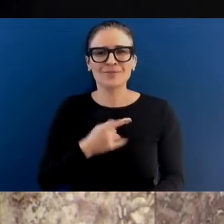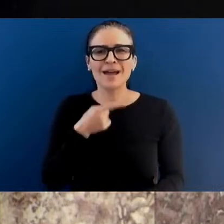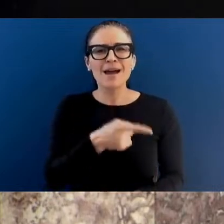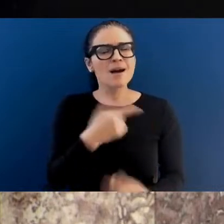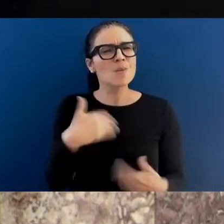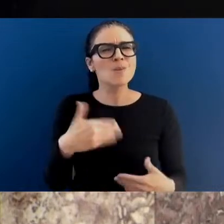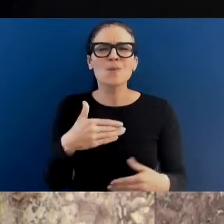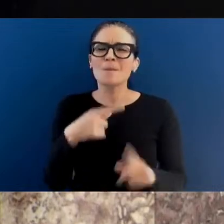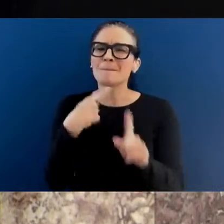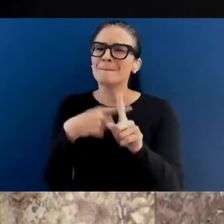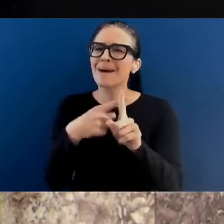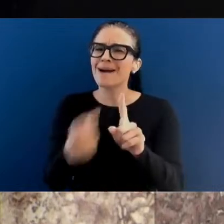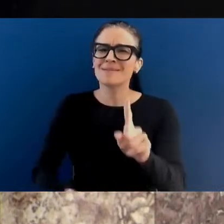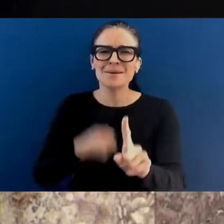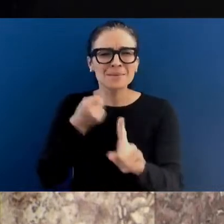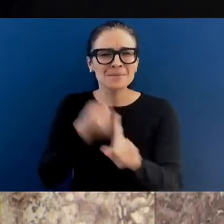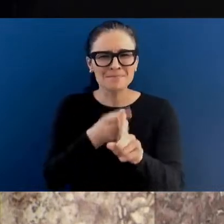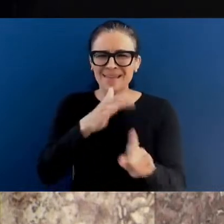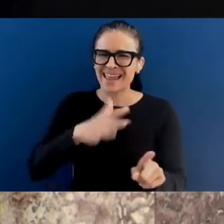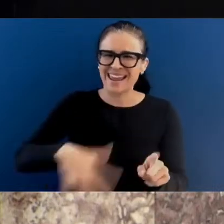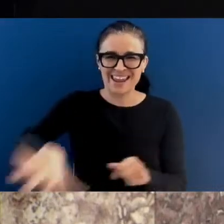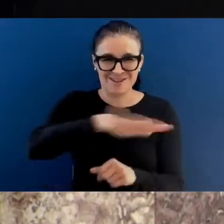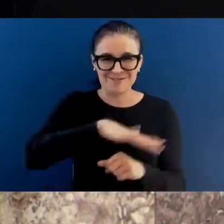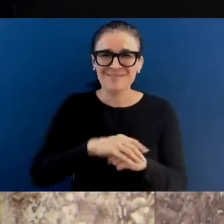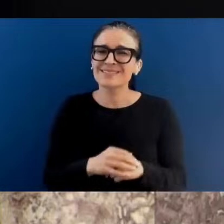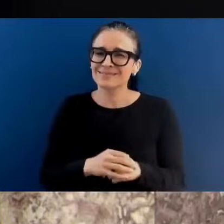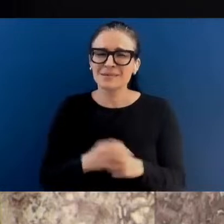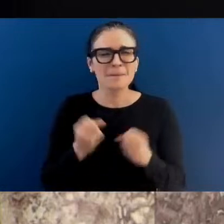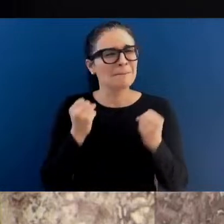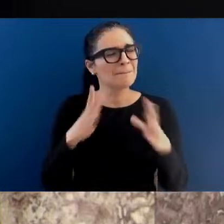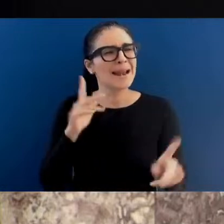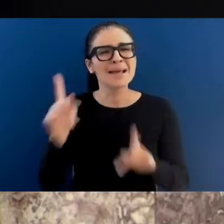he has made to enrich the lives of so many. Thanks very much.